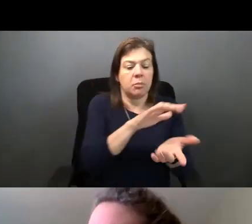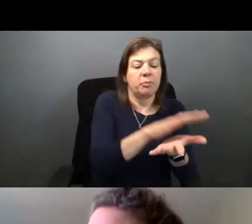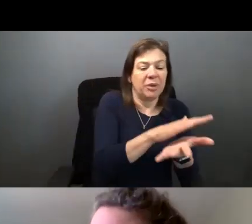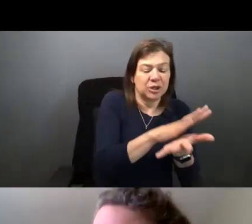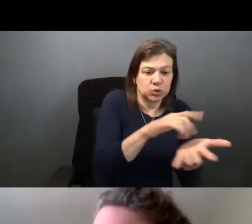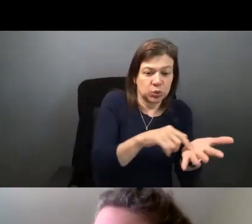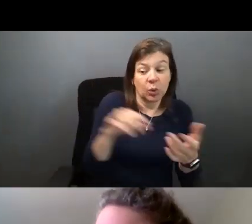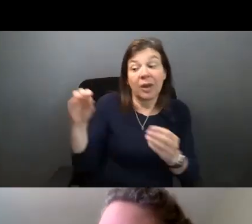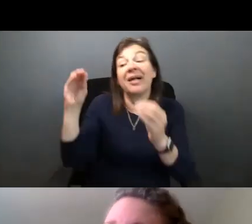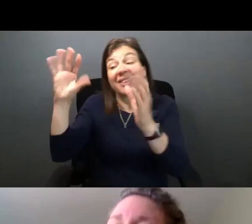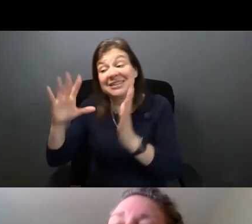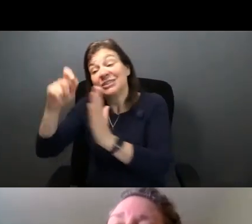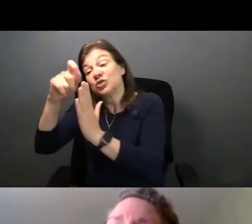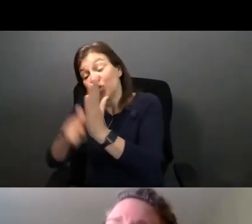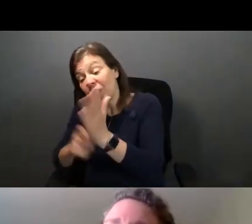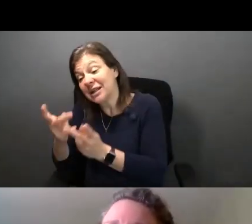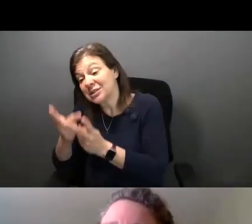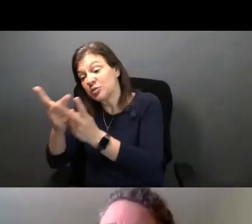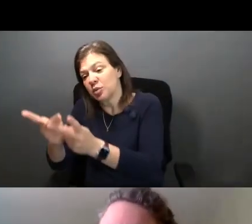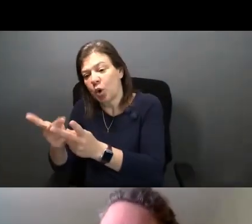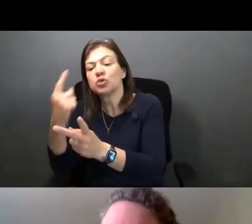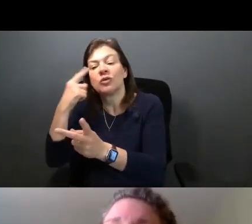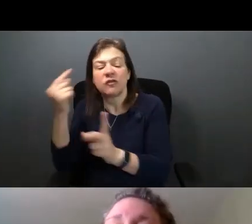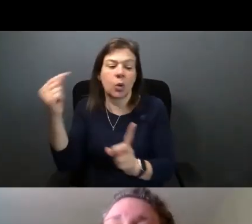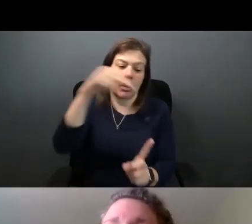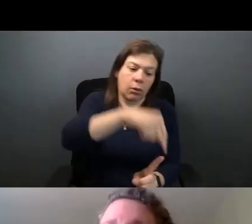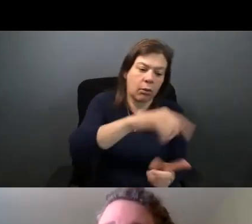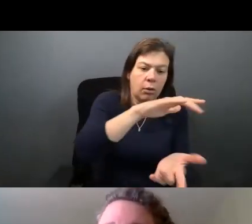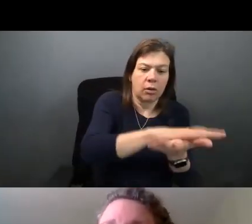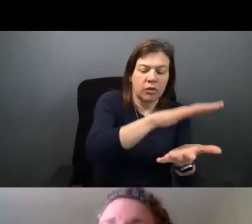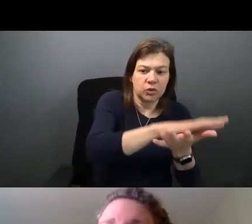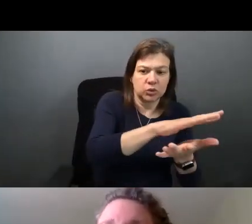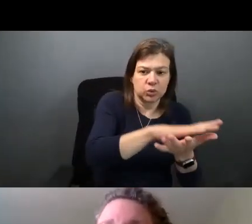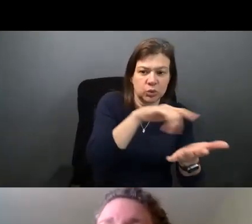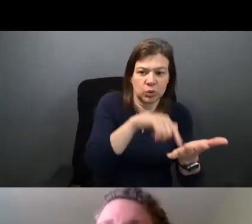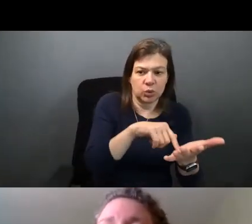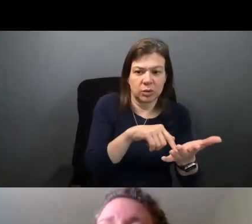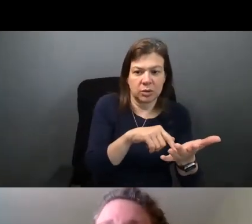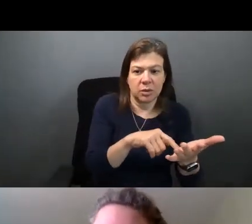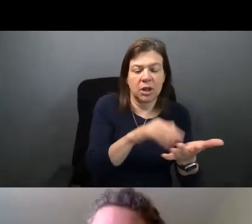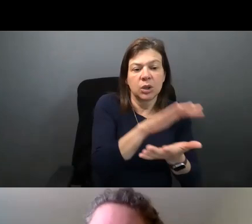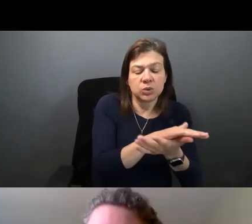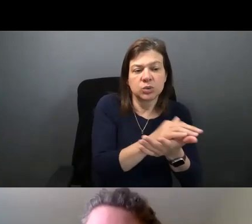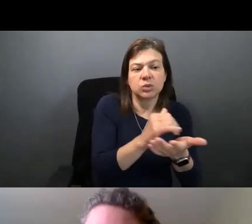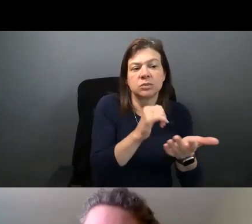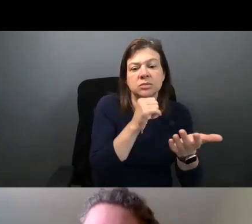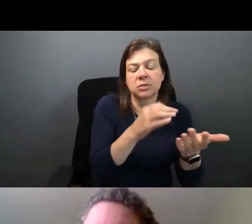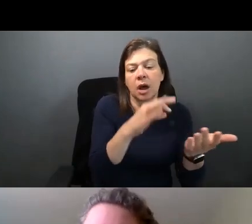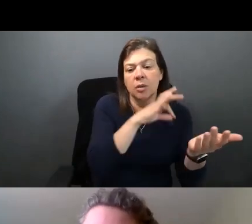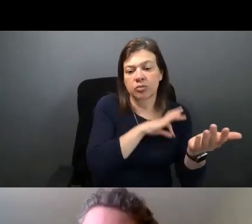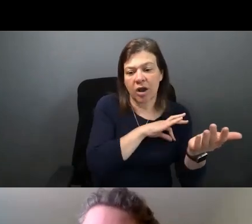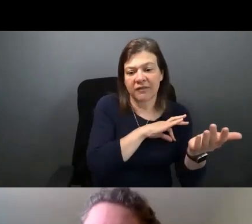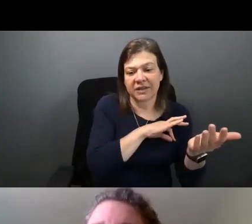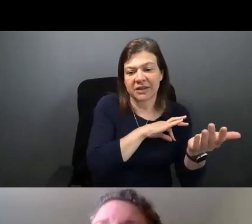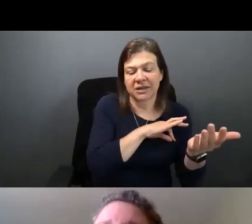be writing the proposal on behalf of the school. But a school, a nonprofit, is a